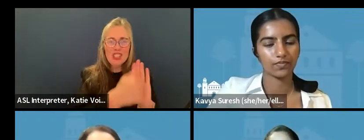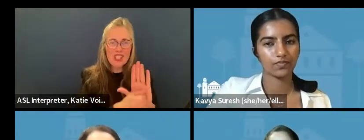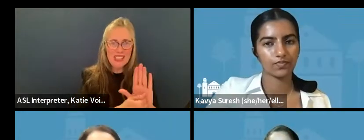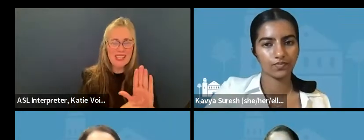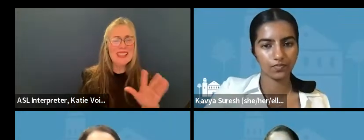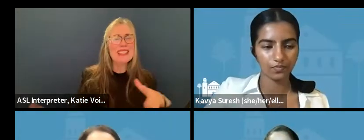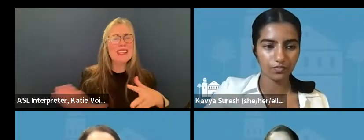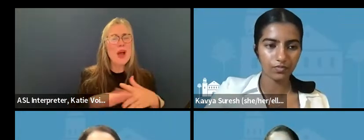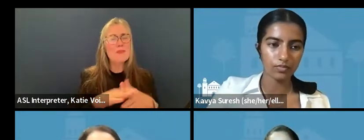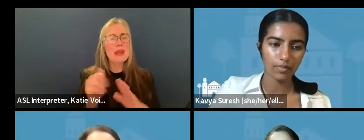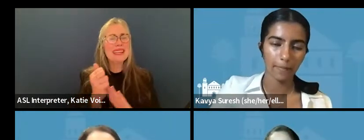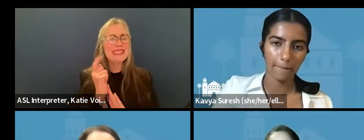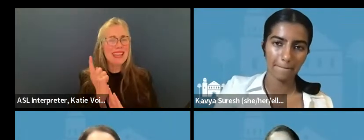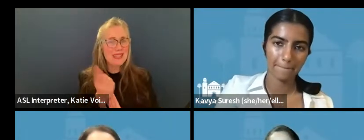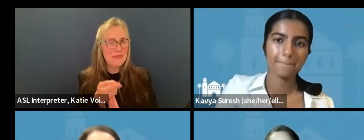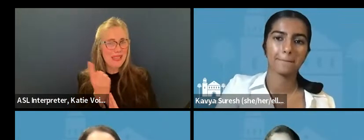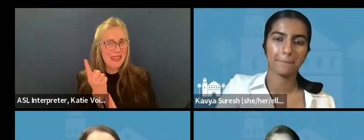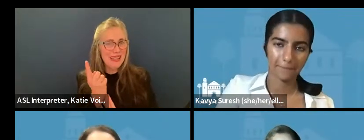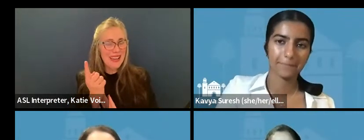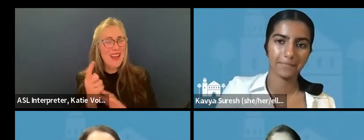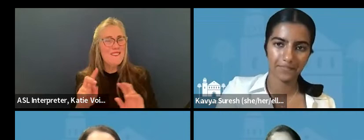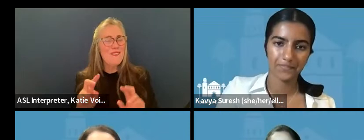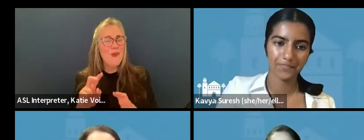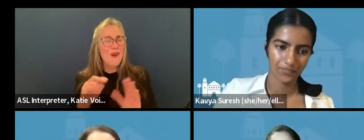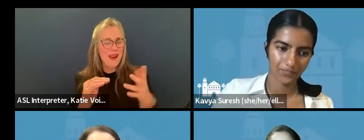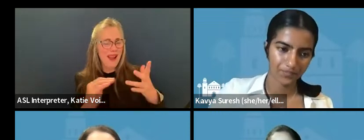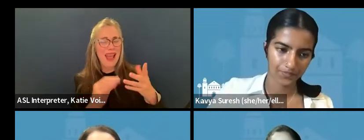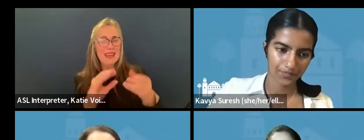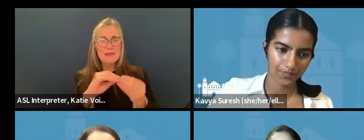start on item H. Thank you.